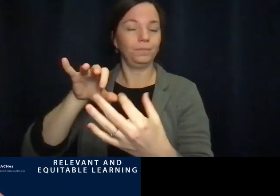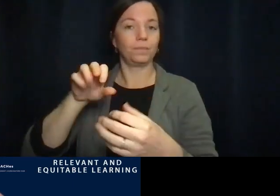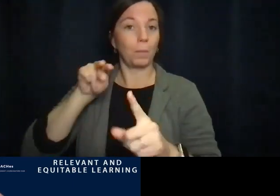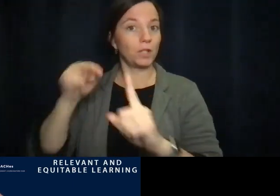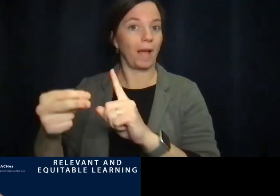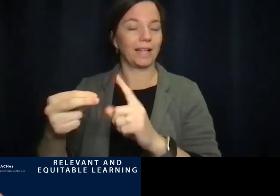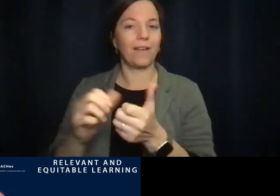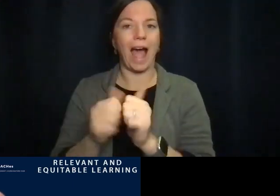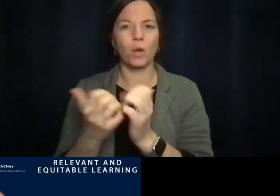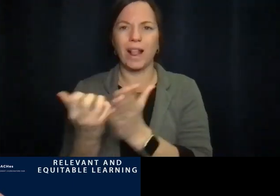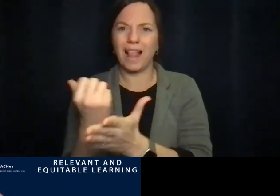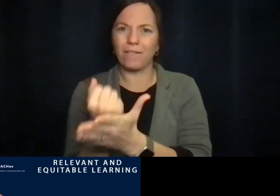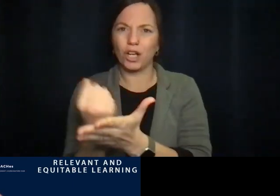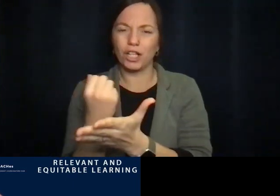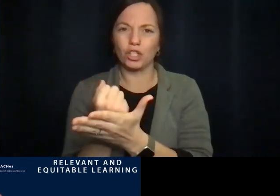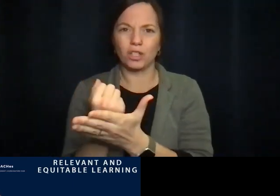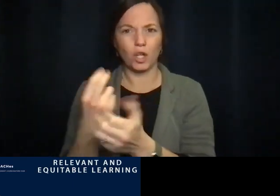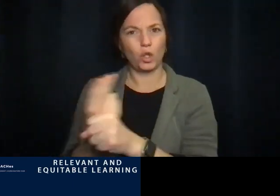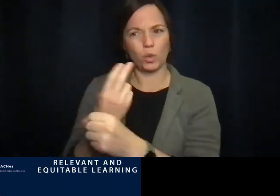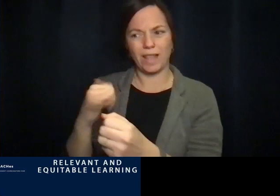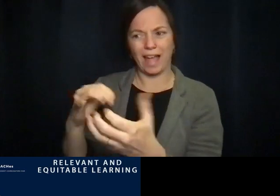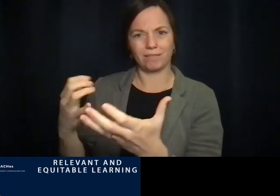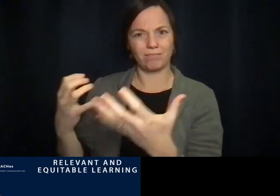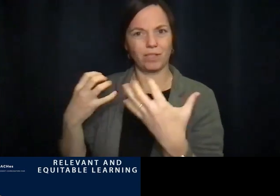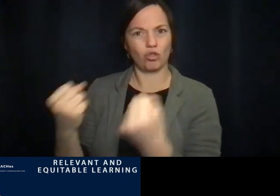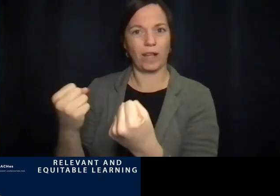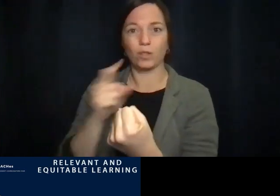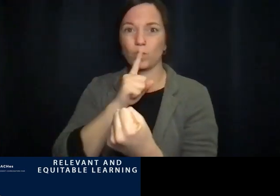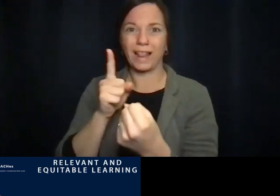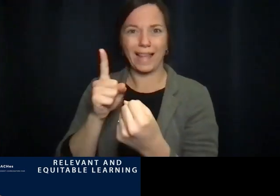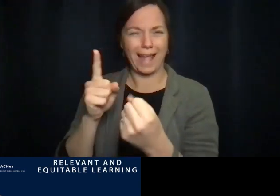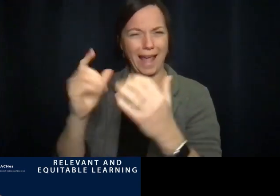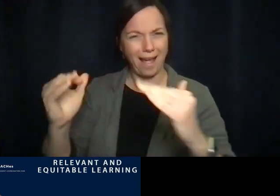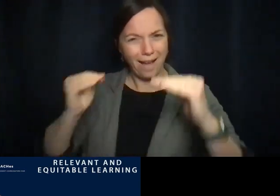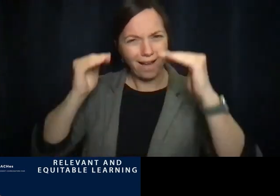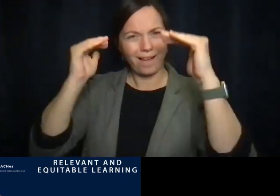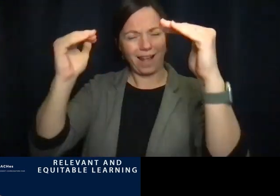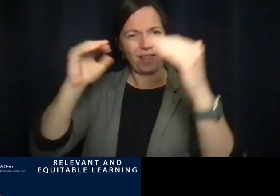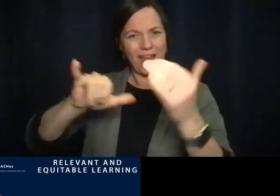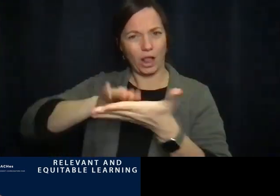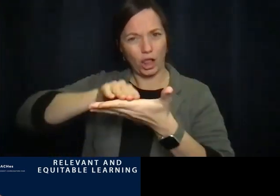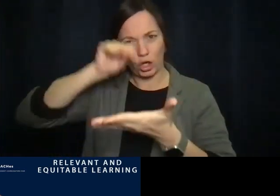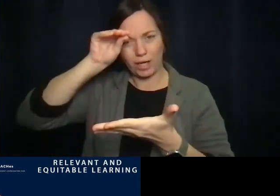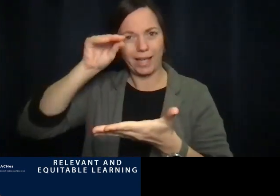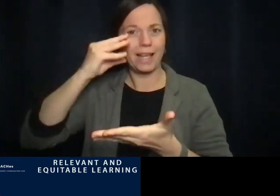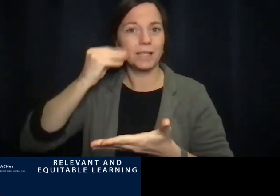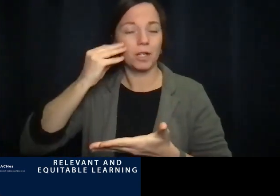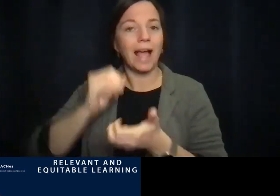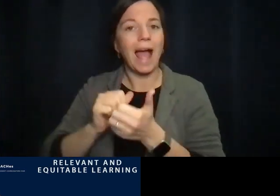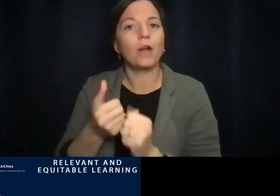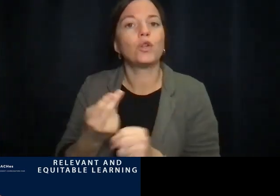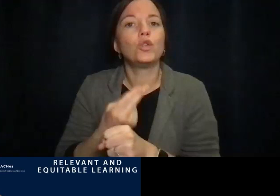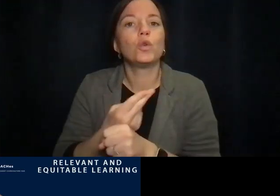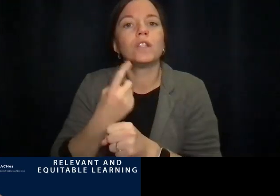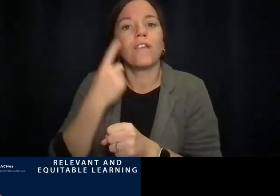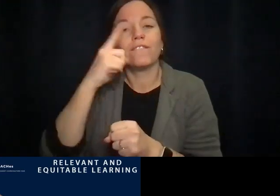strengths of it to really, you know, enhance the learning experience? Because I think that's the key aspect, is how do you use it to enhance the